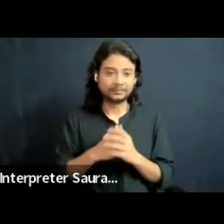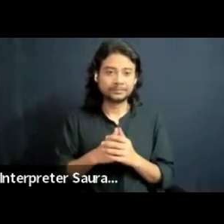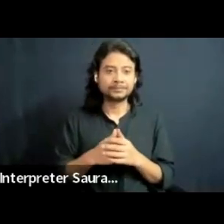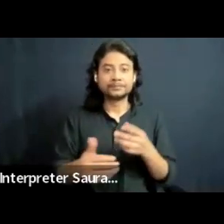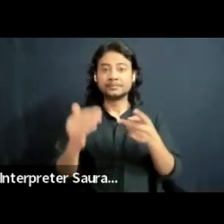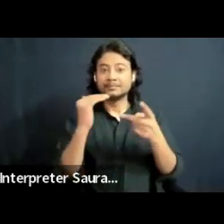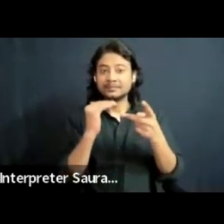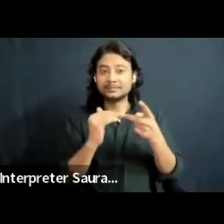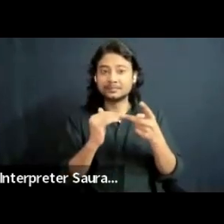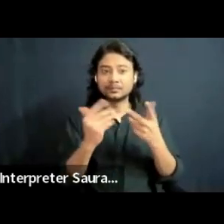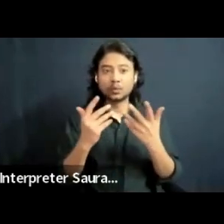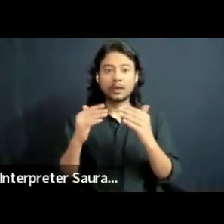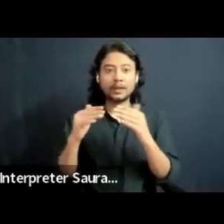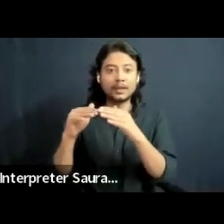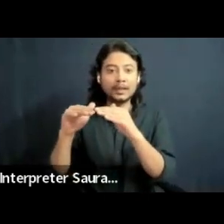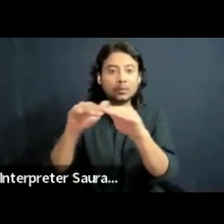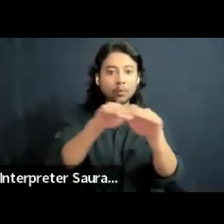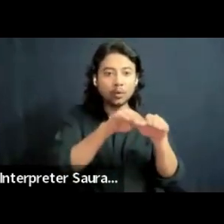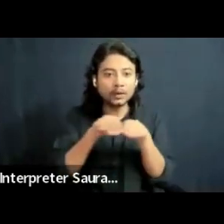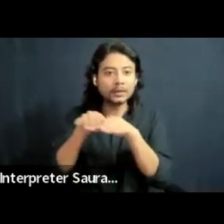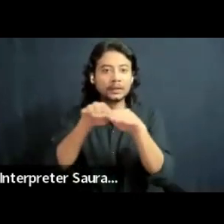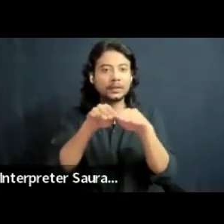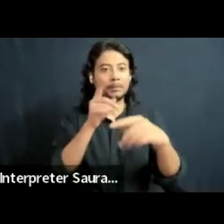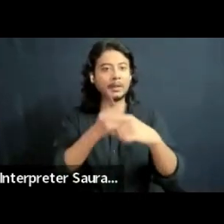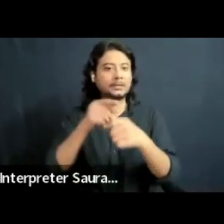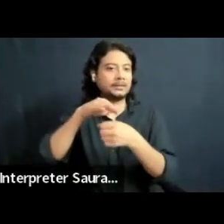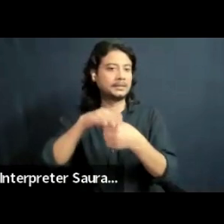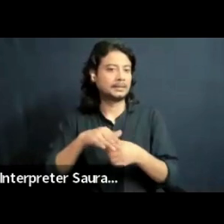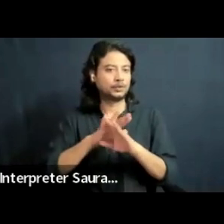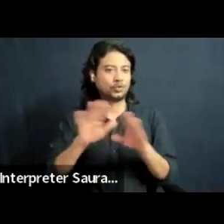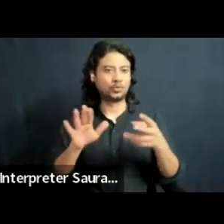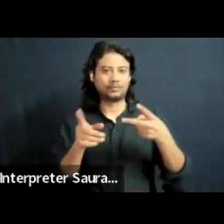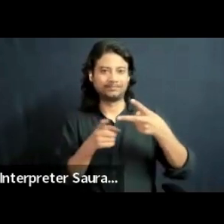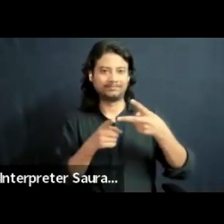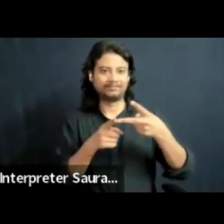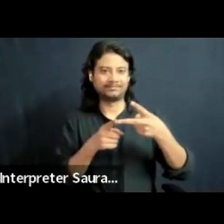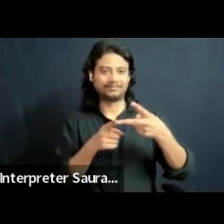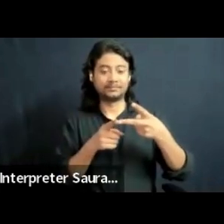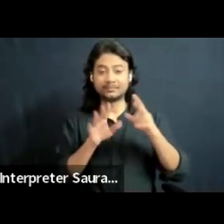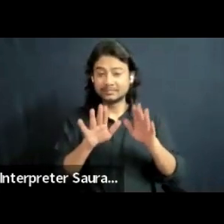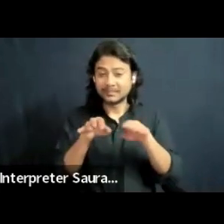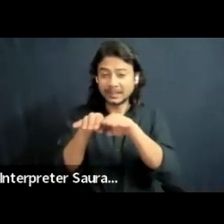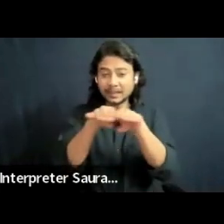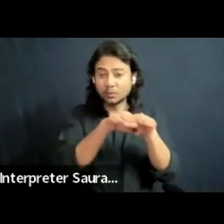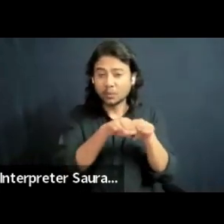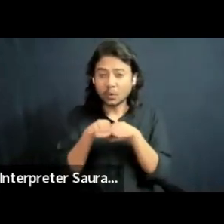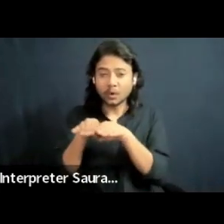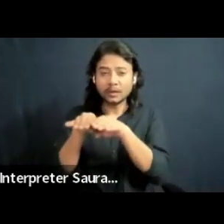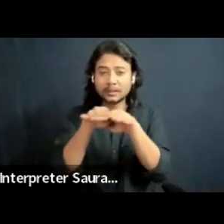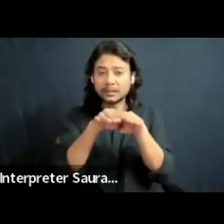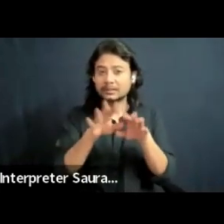that we have the same for everybody. For a child with disabilities, she may need what we call